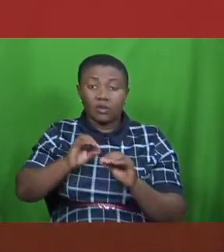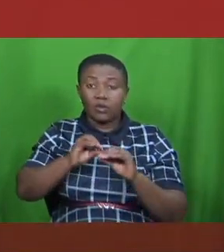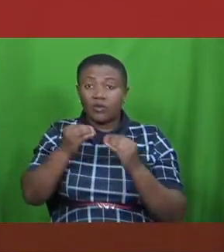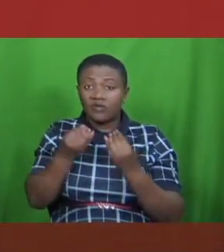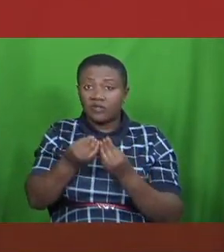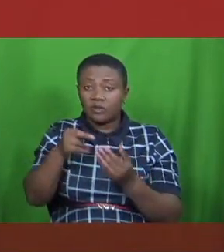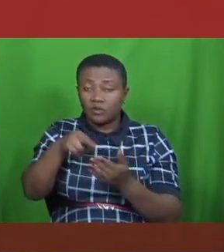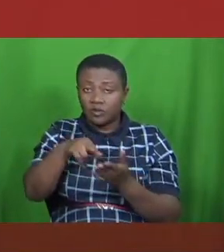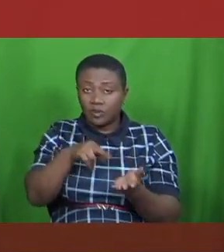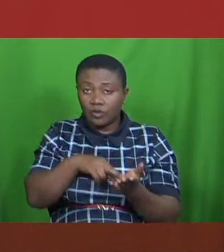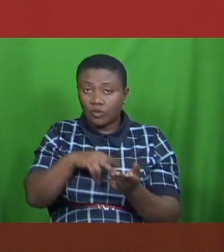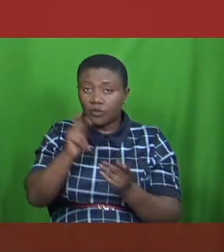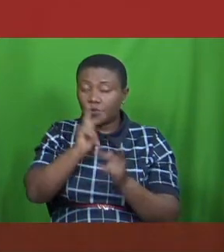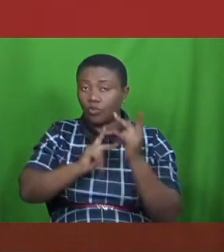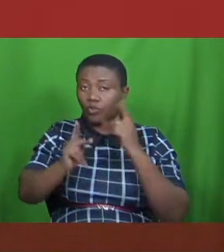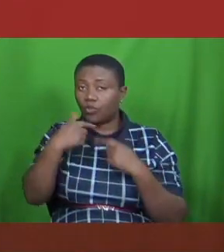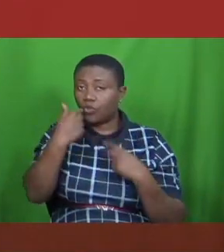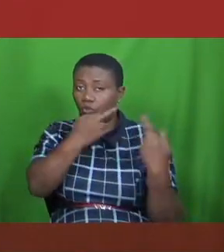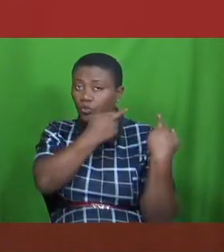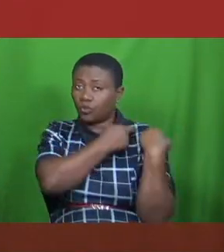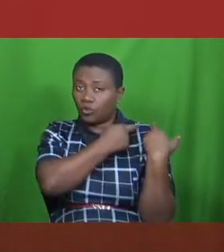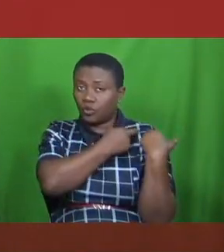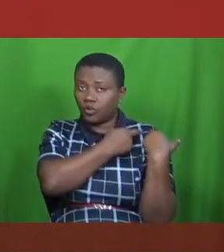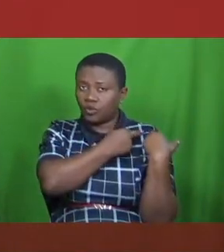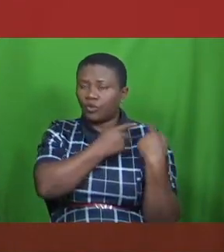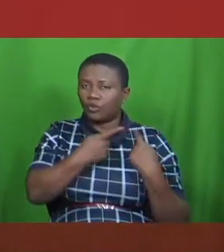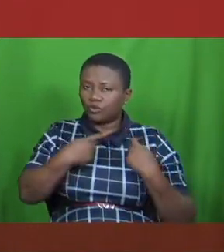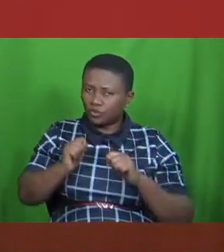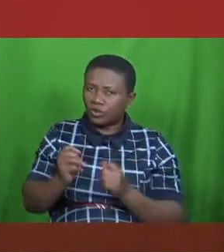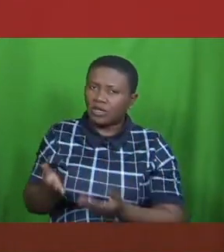Those involved, please kindly get them available.